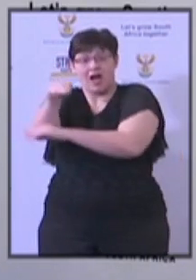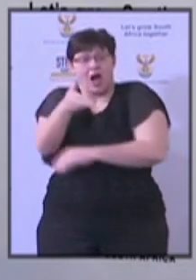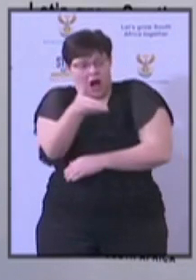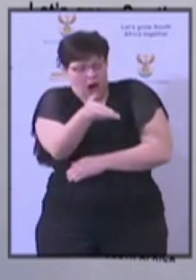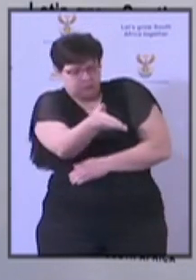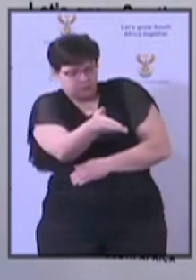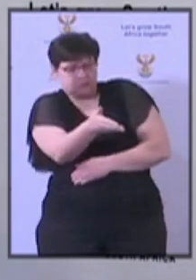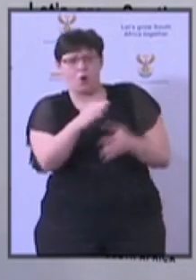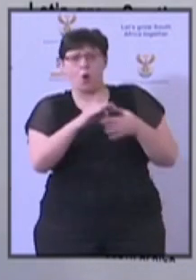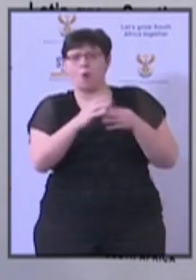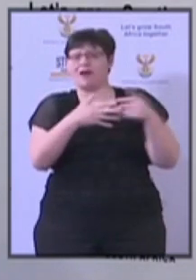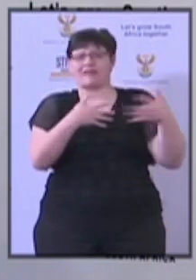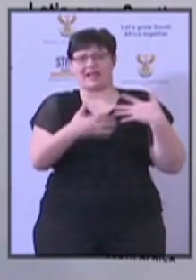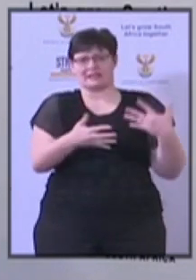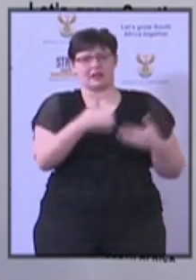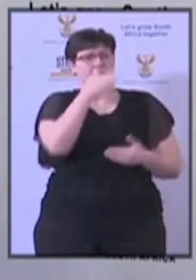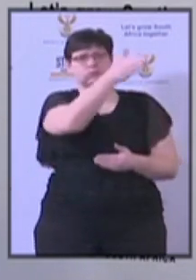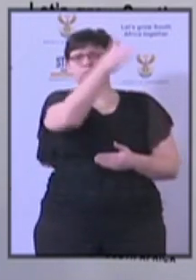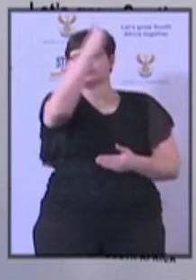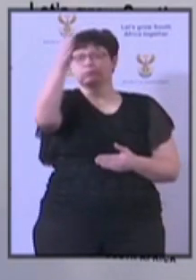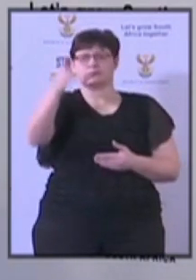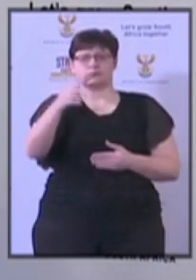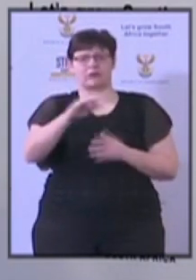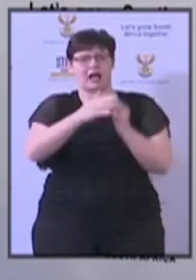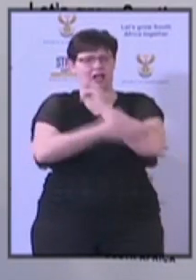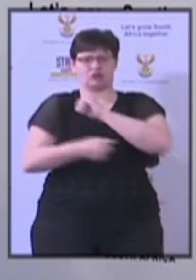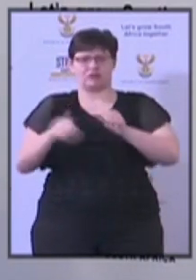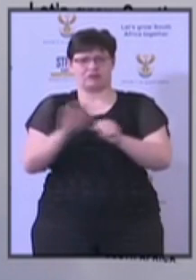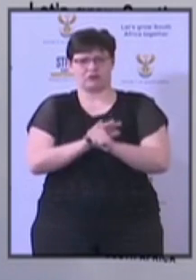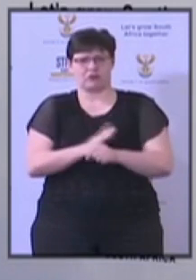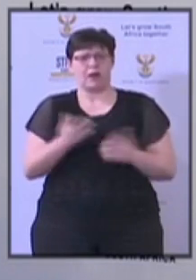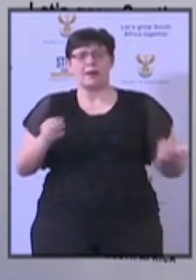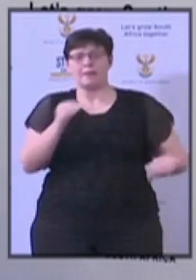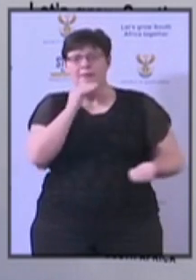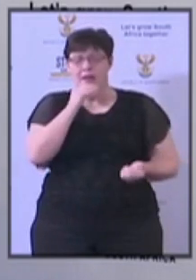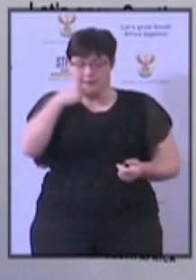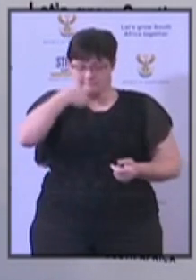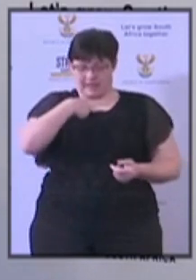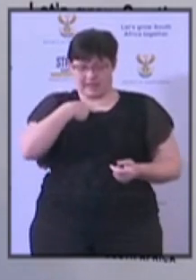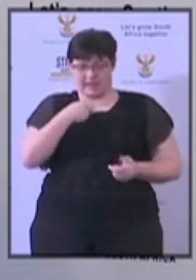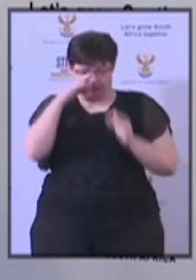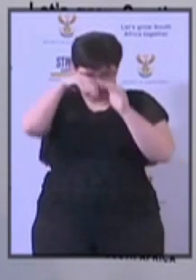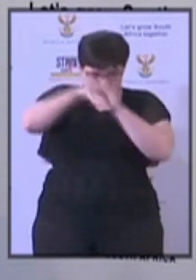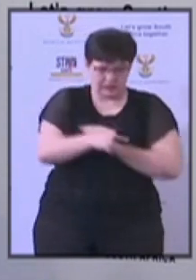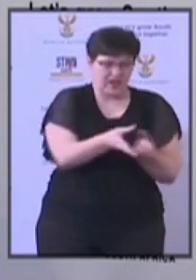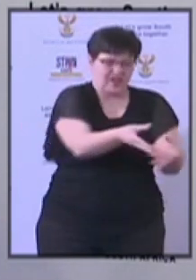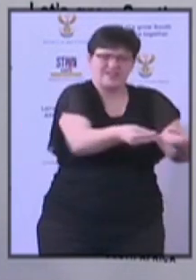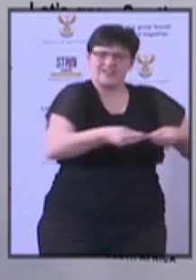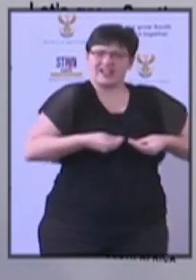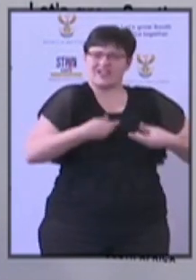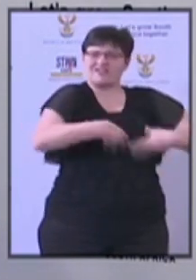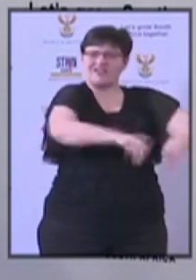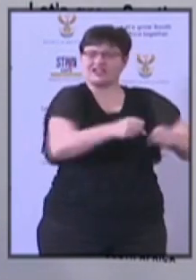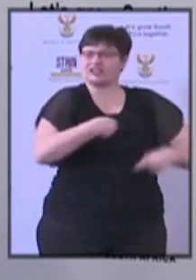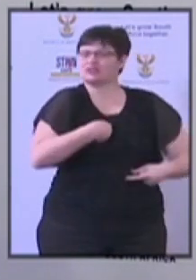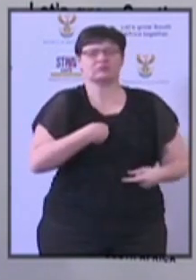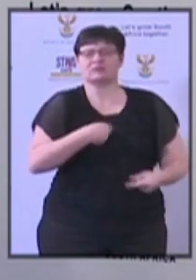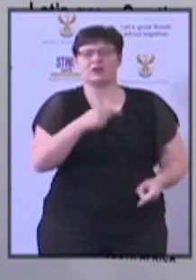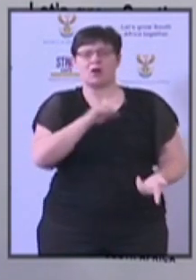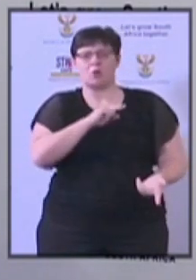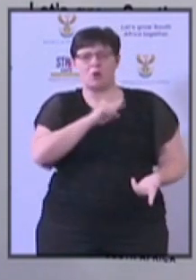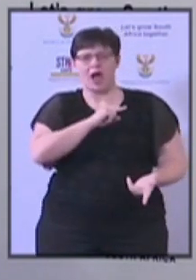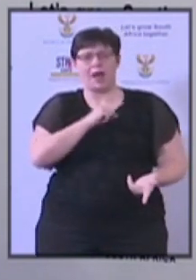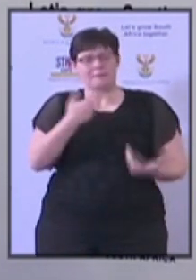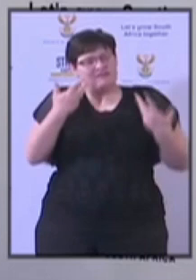Affairs throughout the country. Those are identity documents that have not been collected by the applicants who came to our offices to apply for